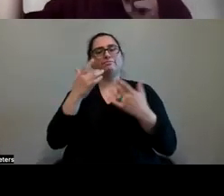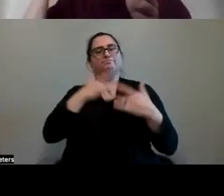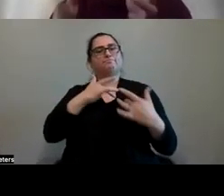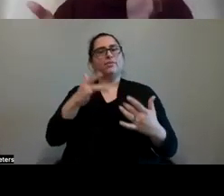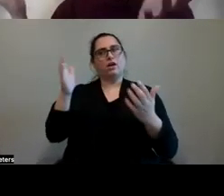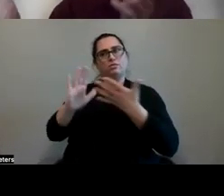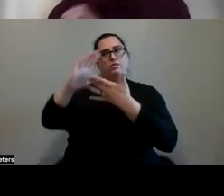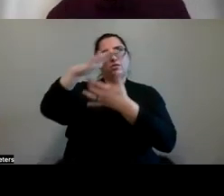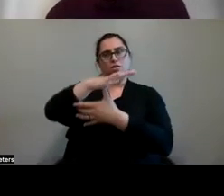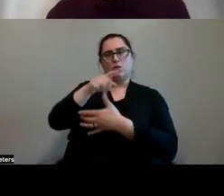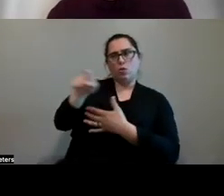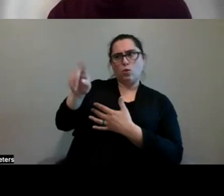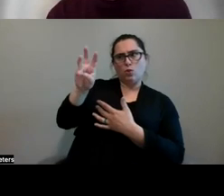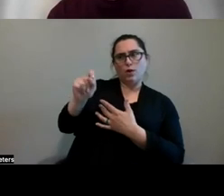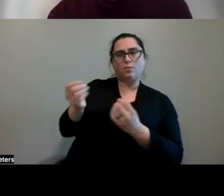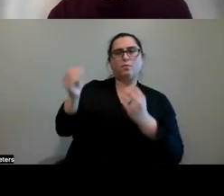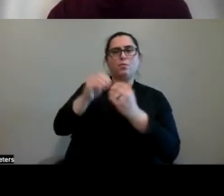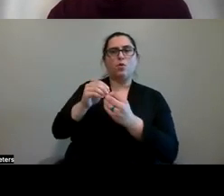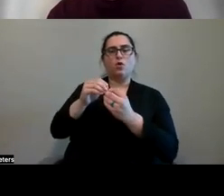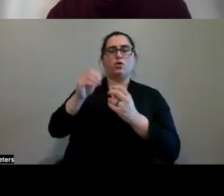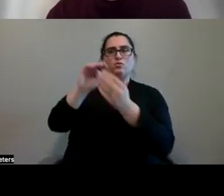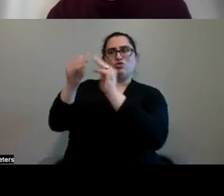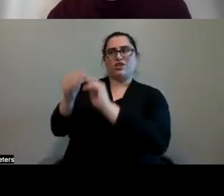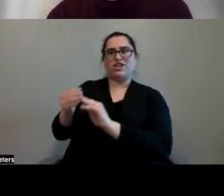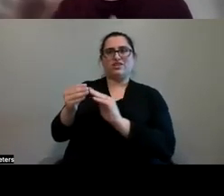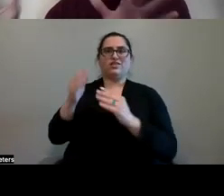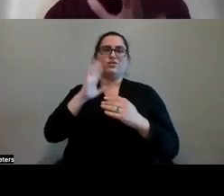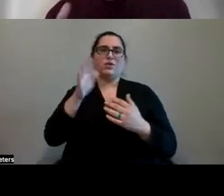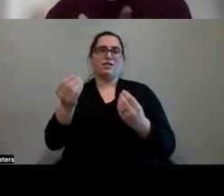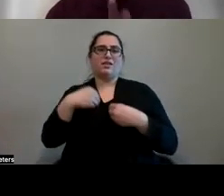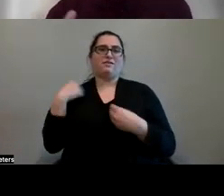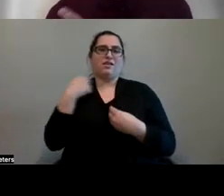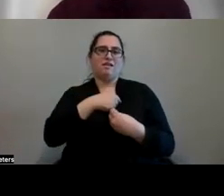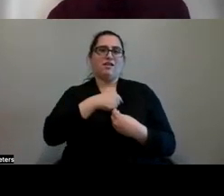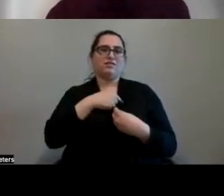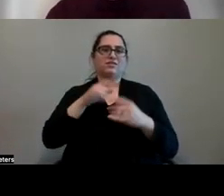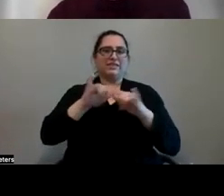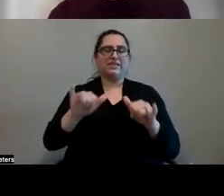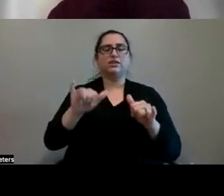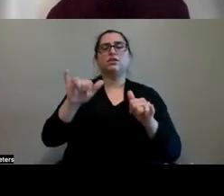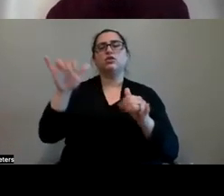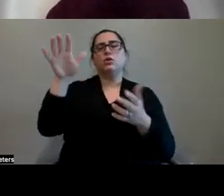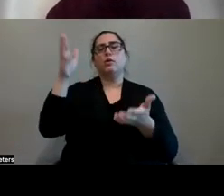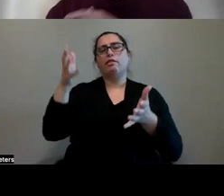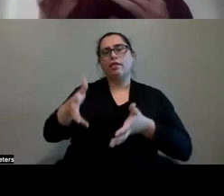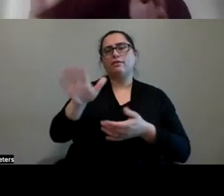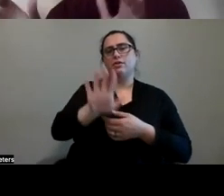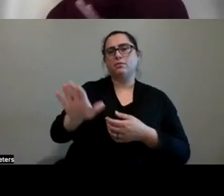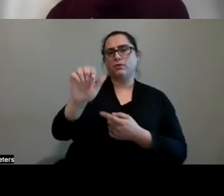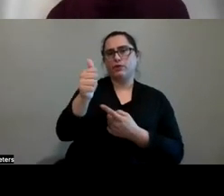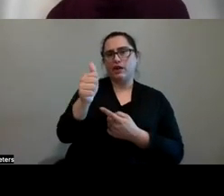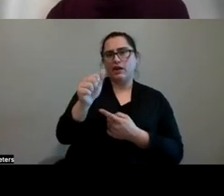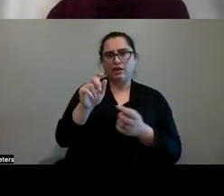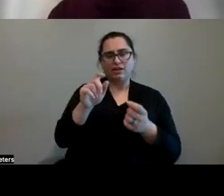highest likelihood at a given site. And this gets us down to around 10 or so variants, or 10 or